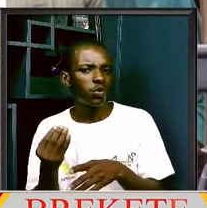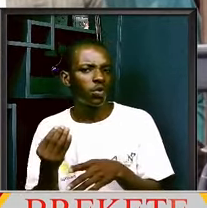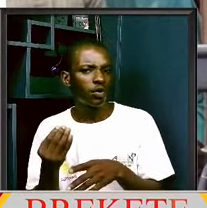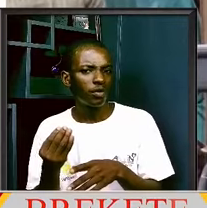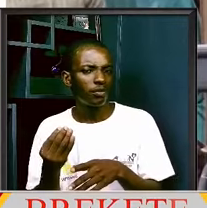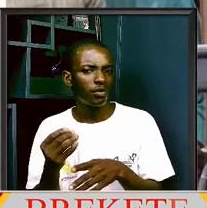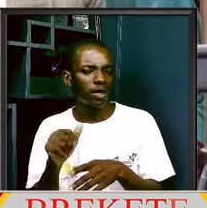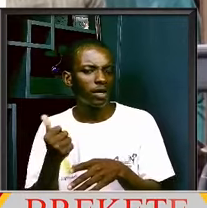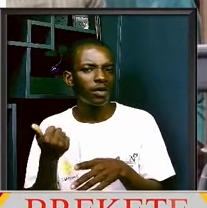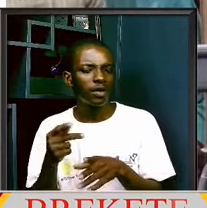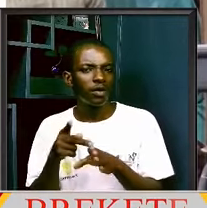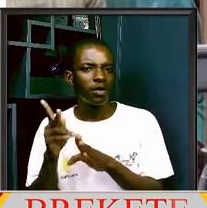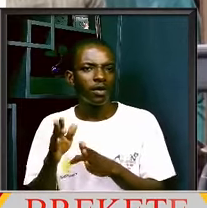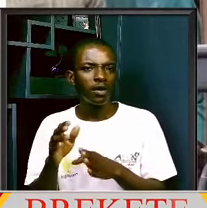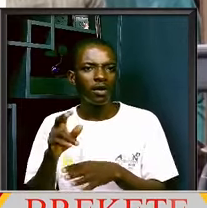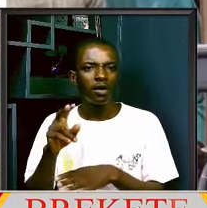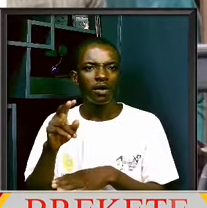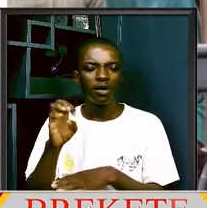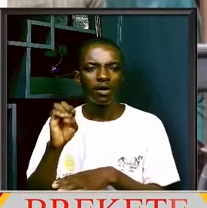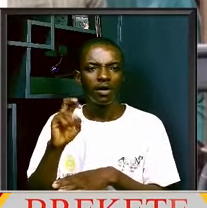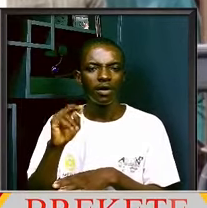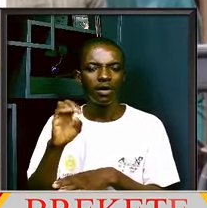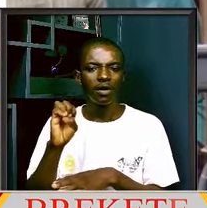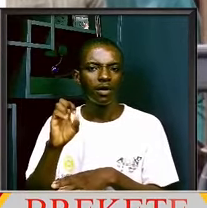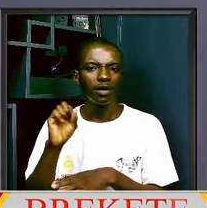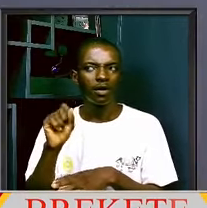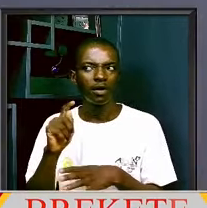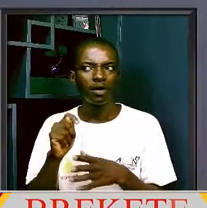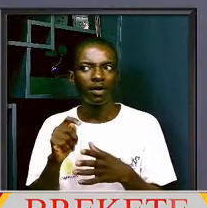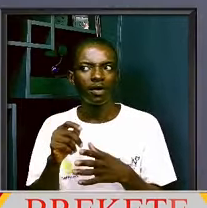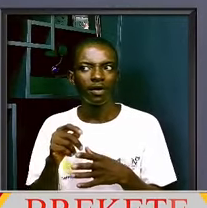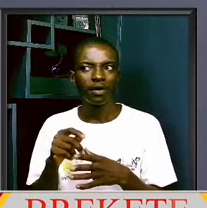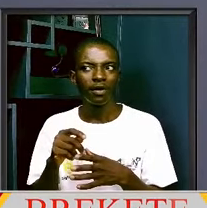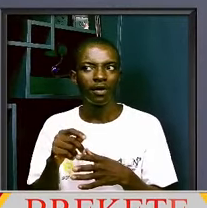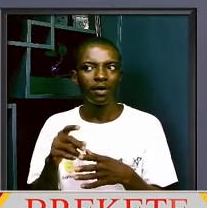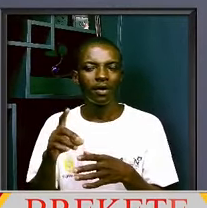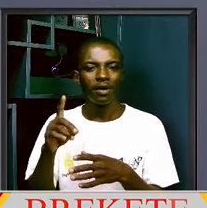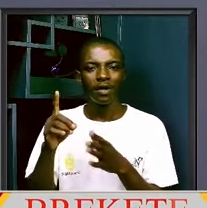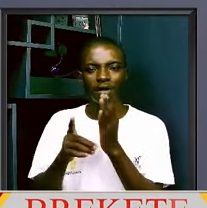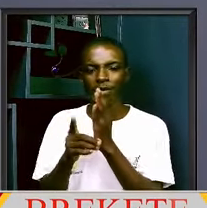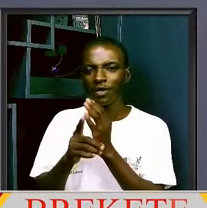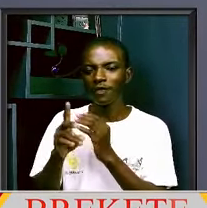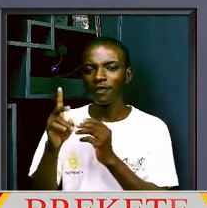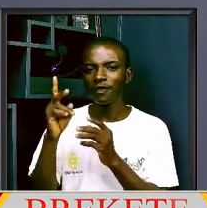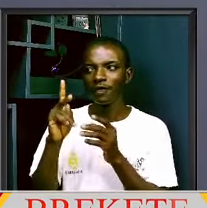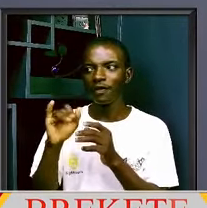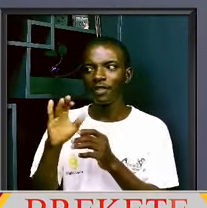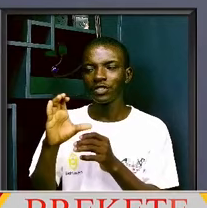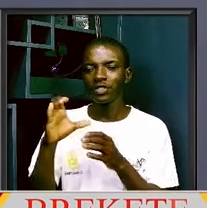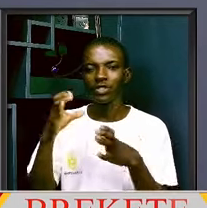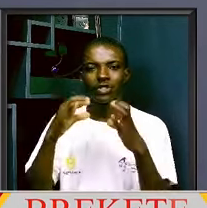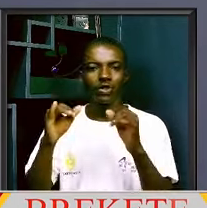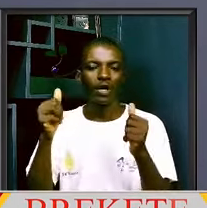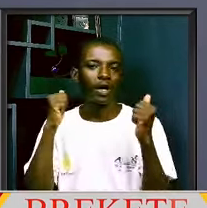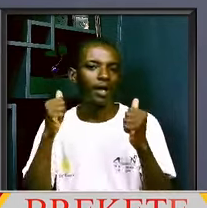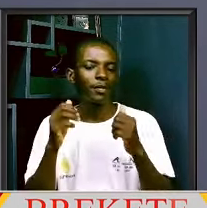History. His name, now Professor M.S. And I be waiting. Deputy Vice Chancellor Academic. Hey!